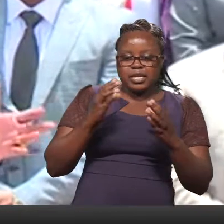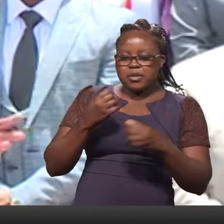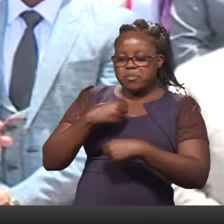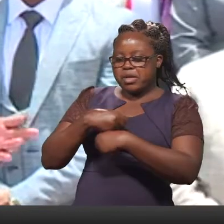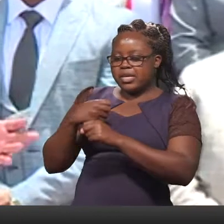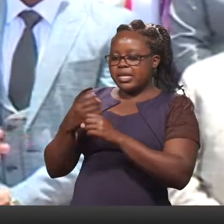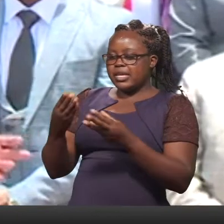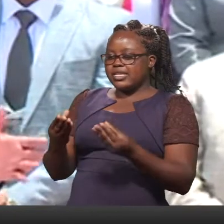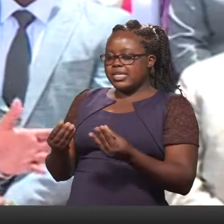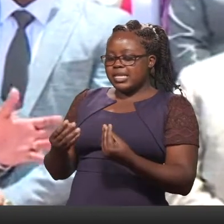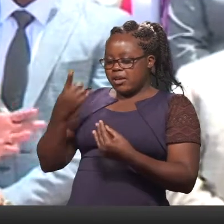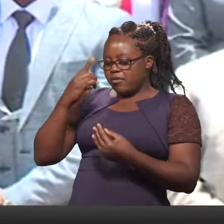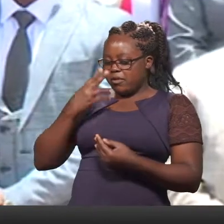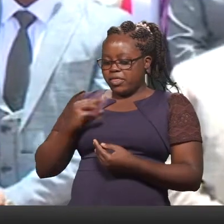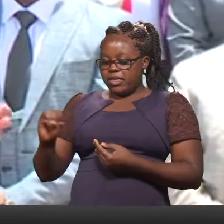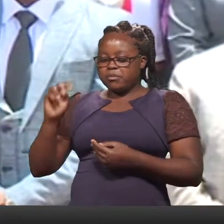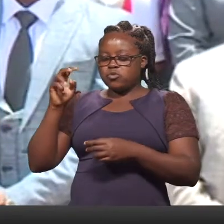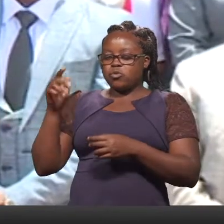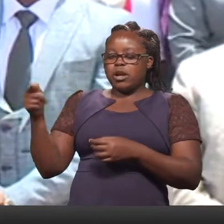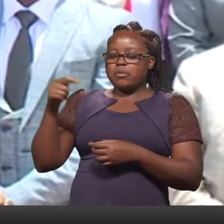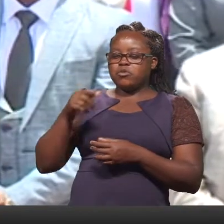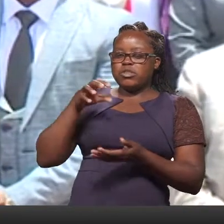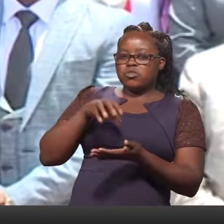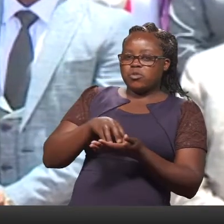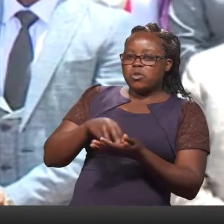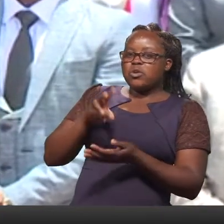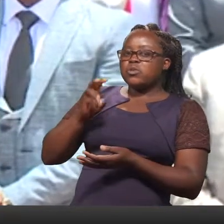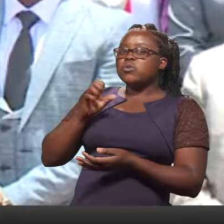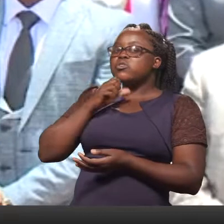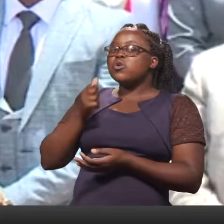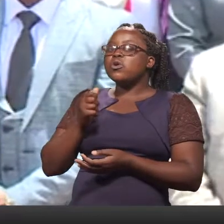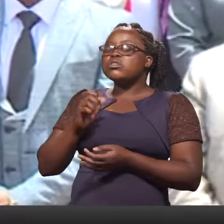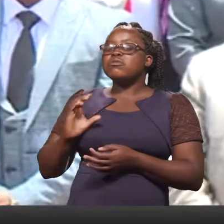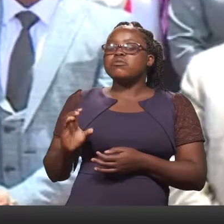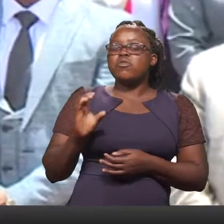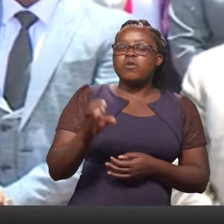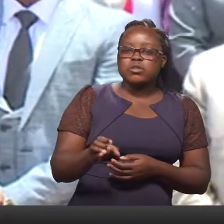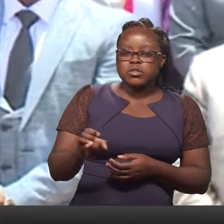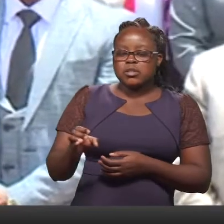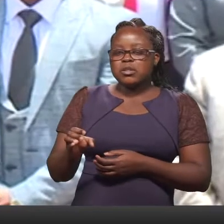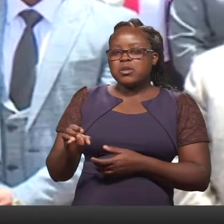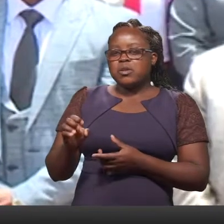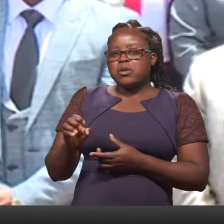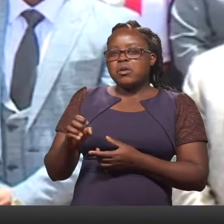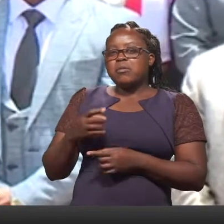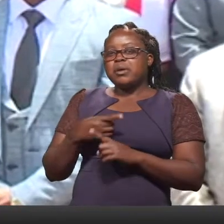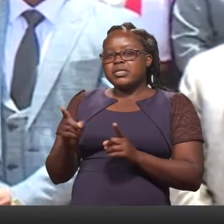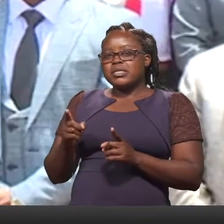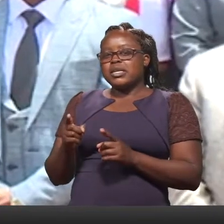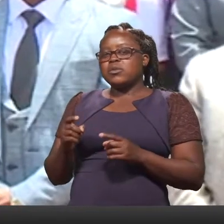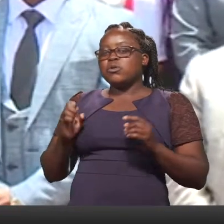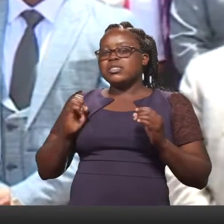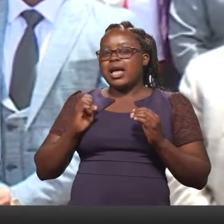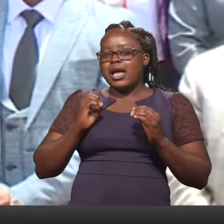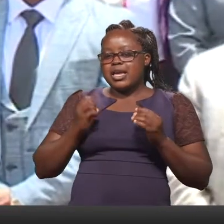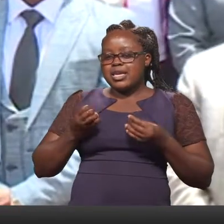communicating and making it easier for them to reach this conclusion. It was not induced, it was not forced, it was not coerced, but